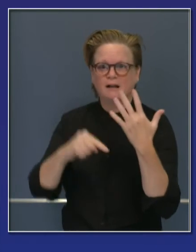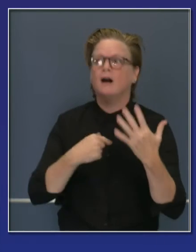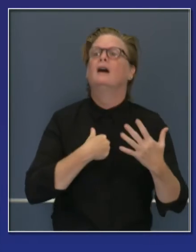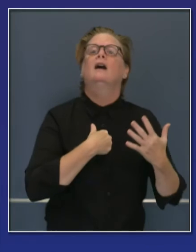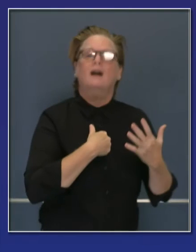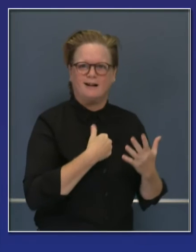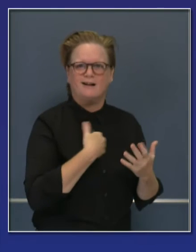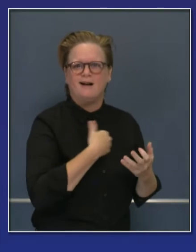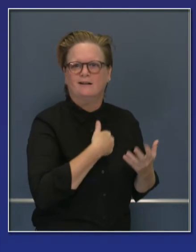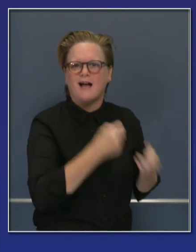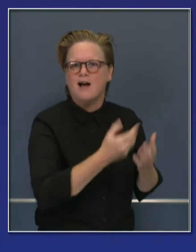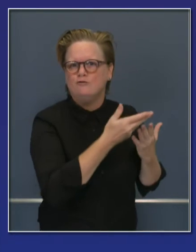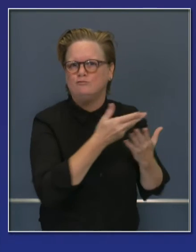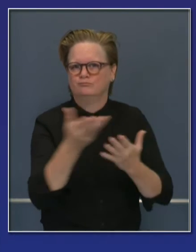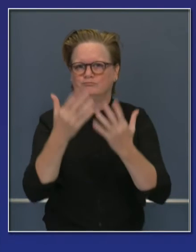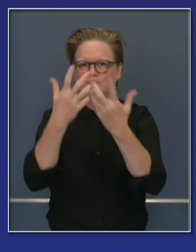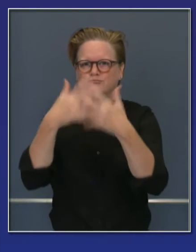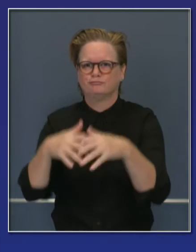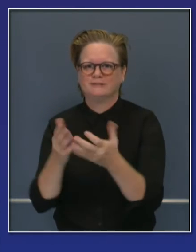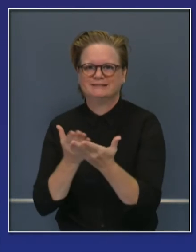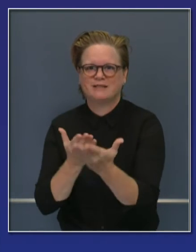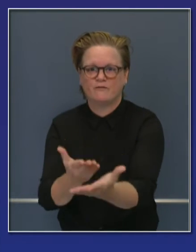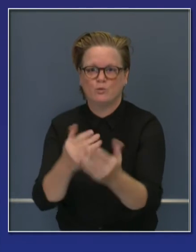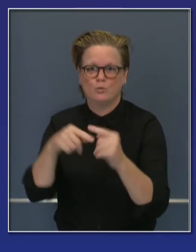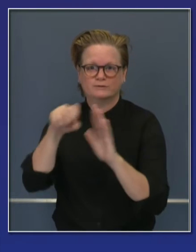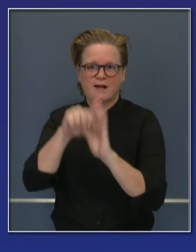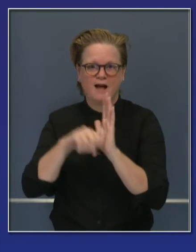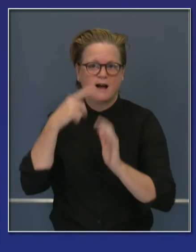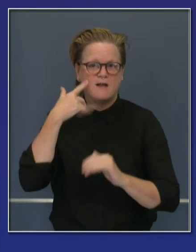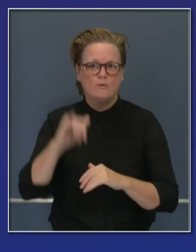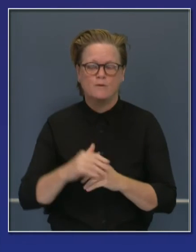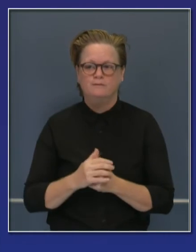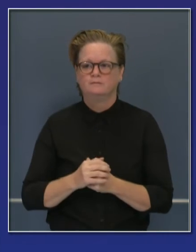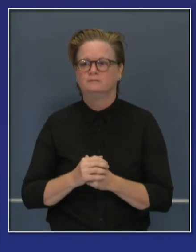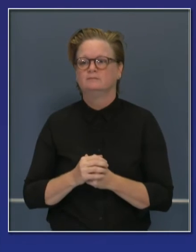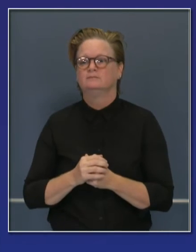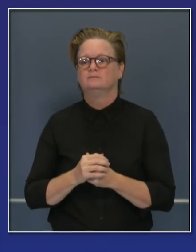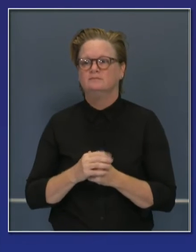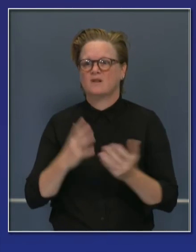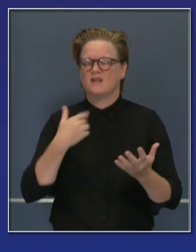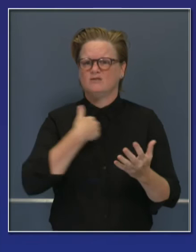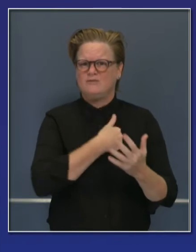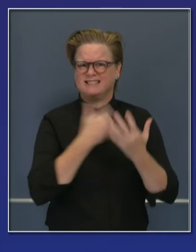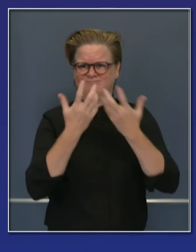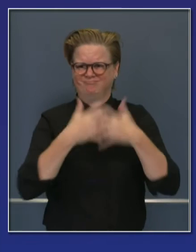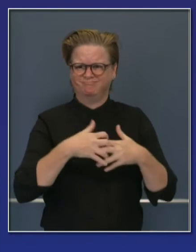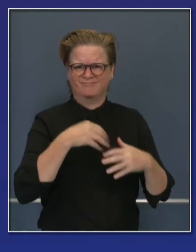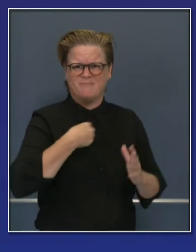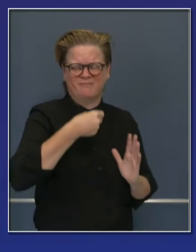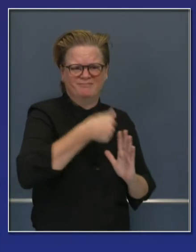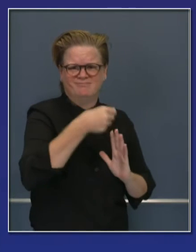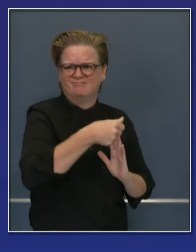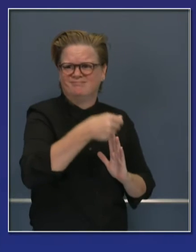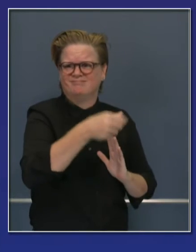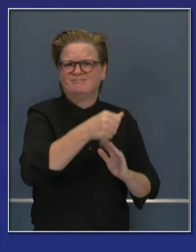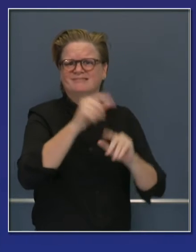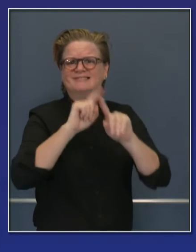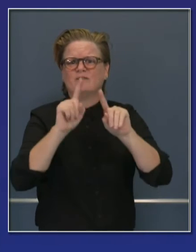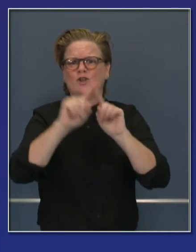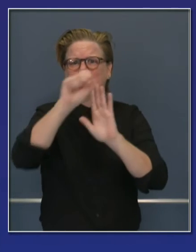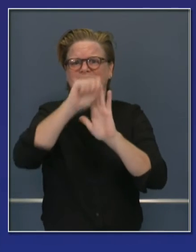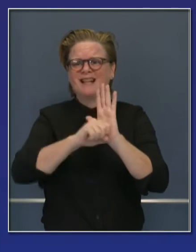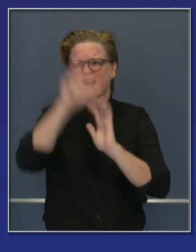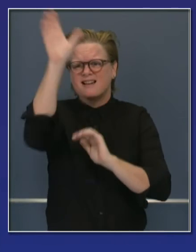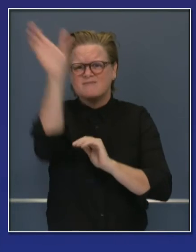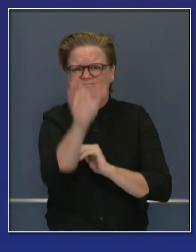We've identified regions and locations across the state. We're going to amplify with more detail and specificity the exact